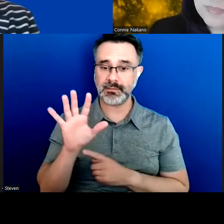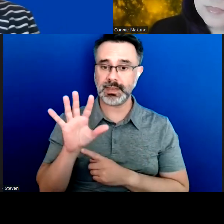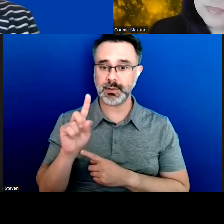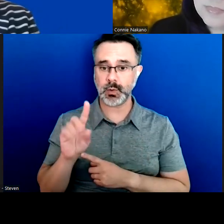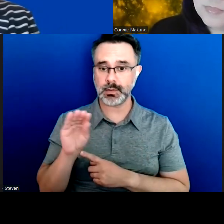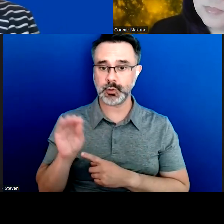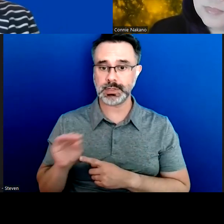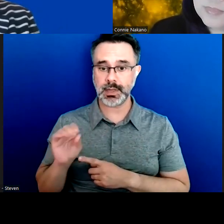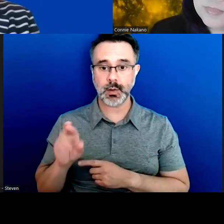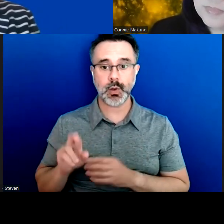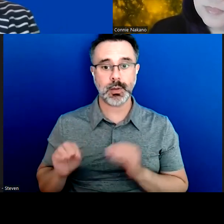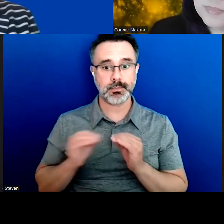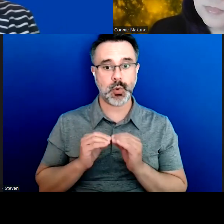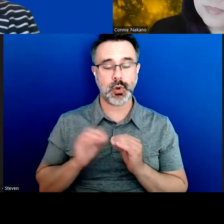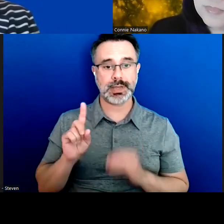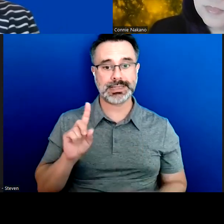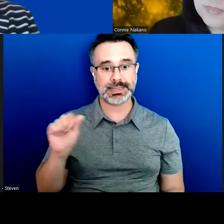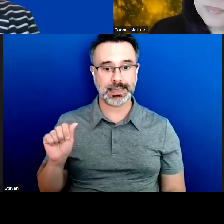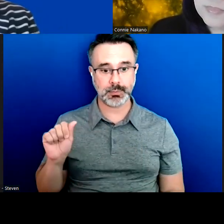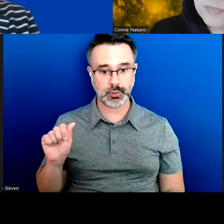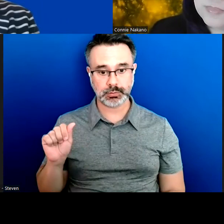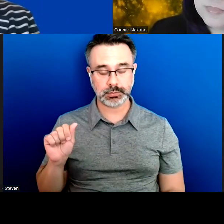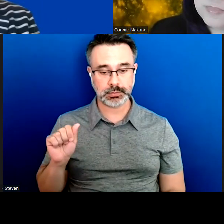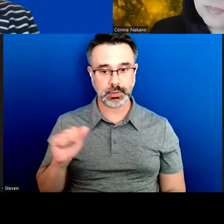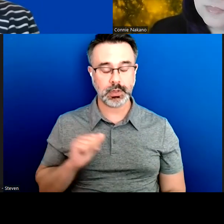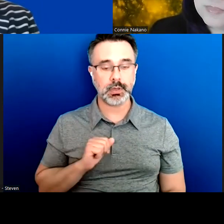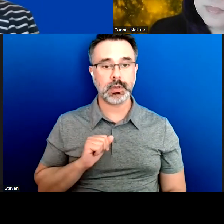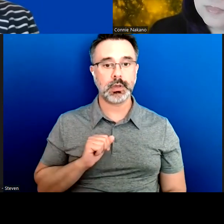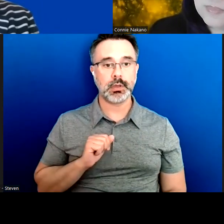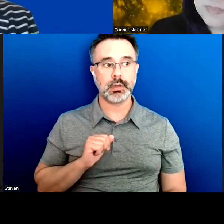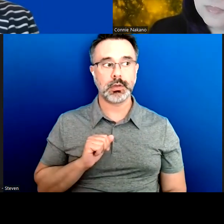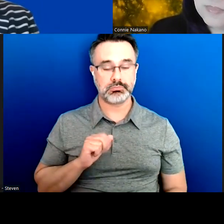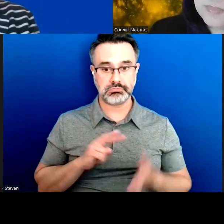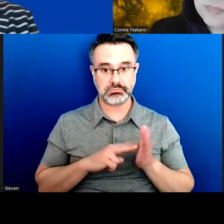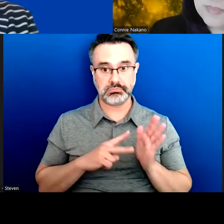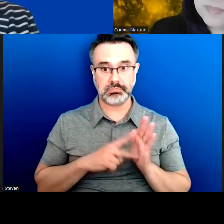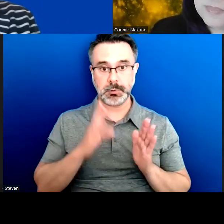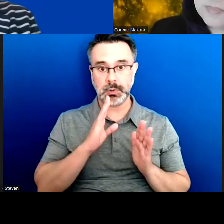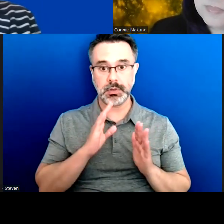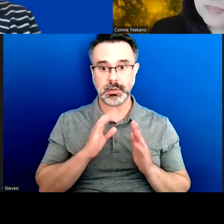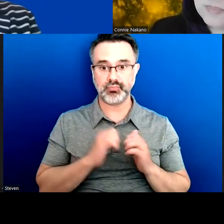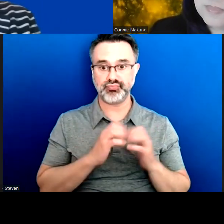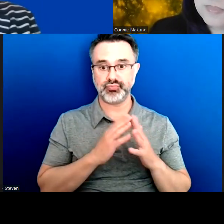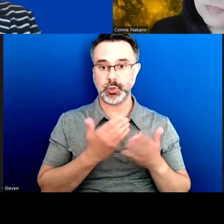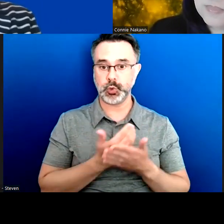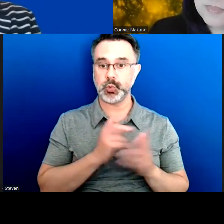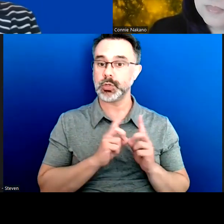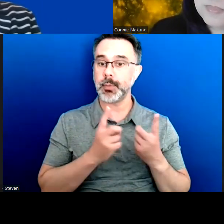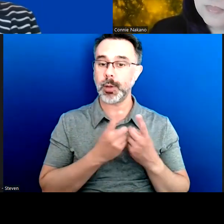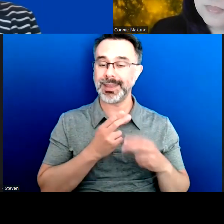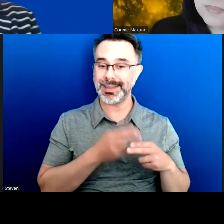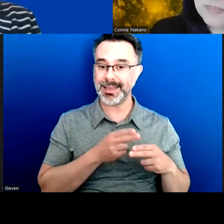more disabled. And does that mean that you're going to have a new department name?